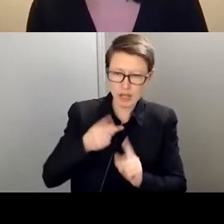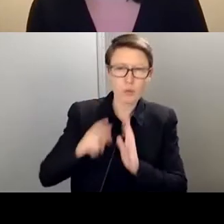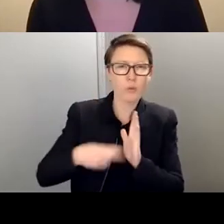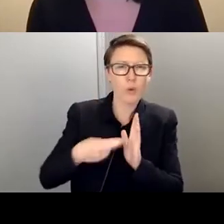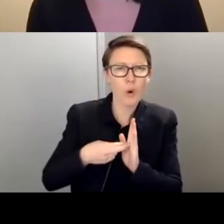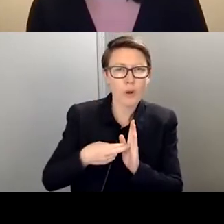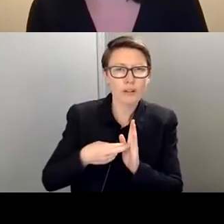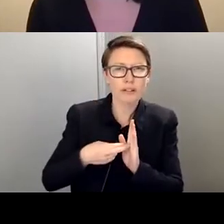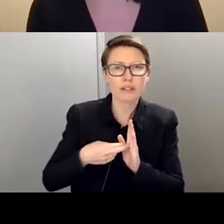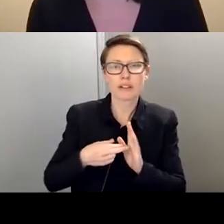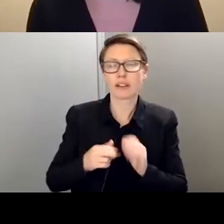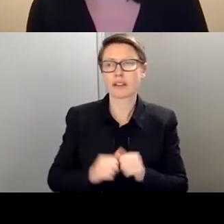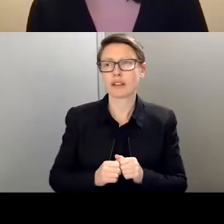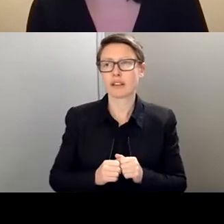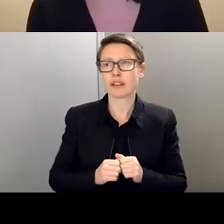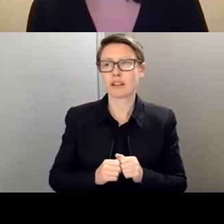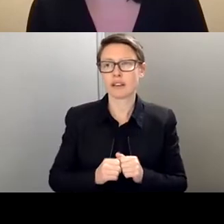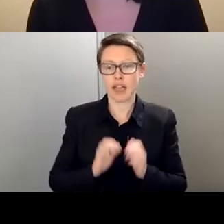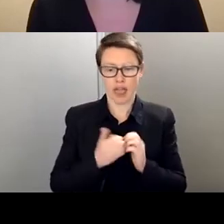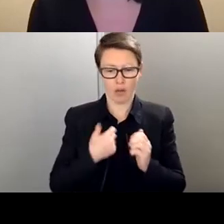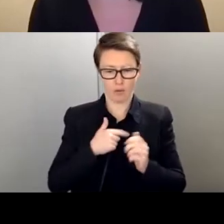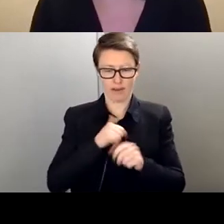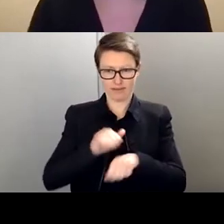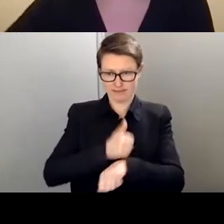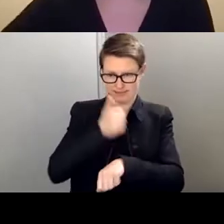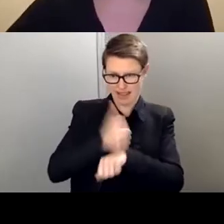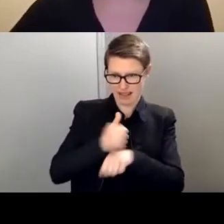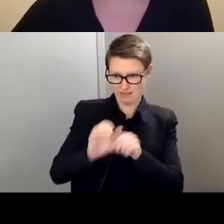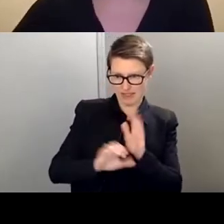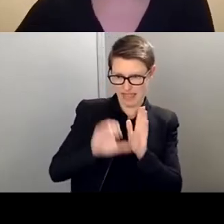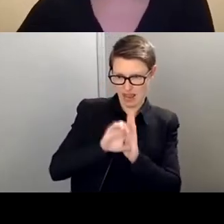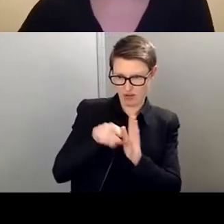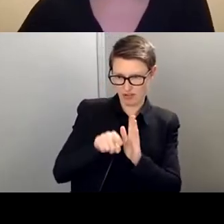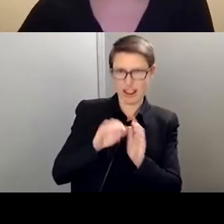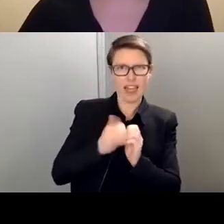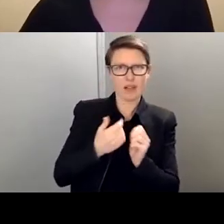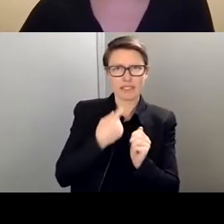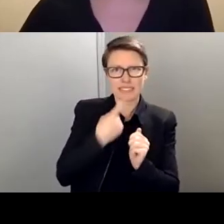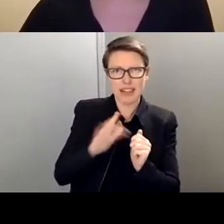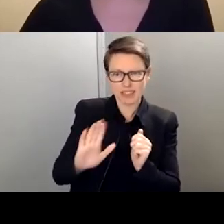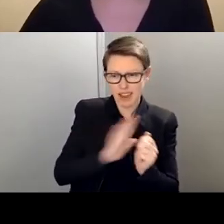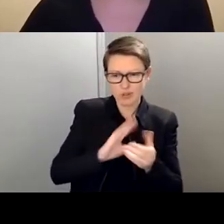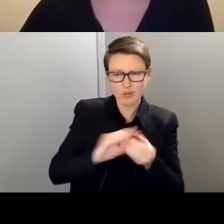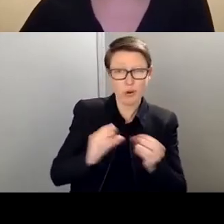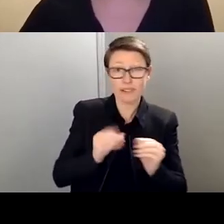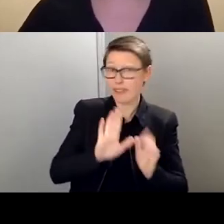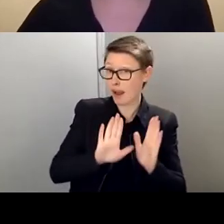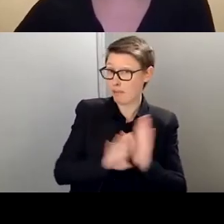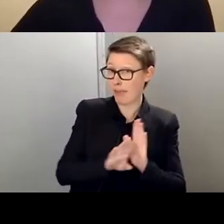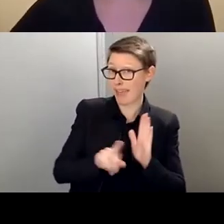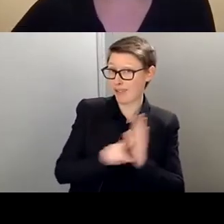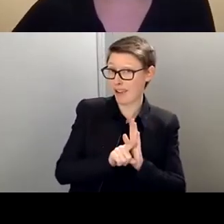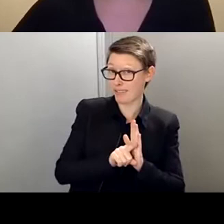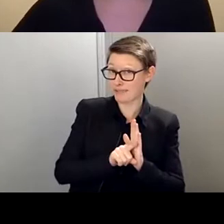we are setting up characters, telling their stories, telling and sharing their backstories.